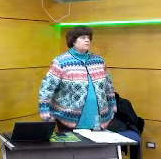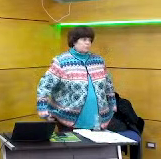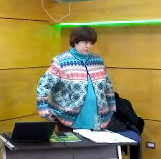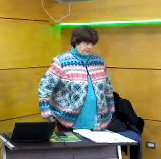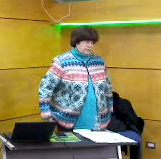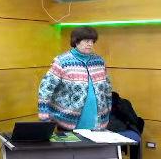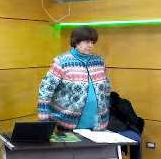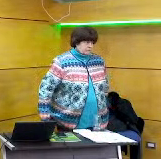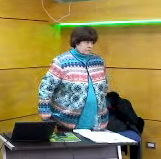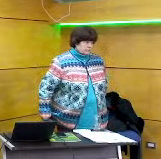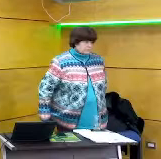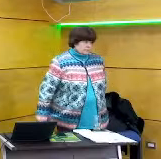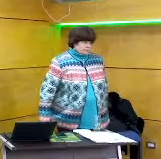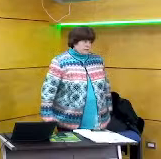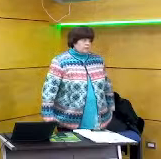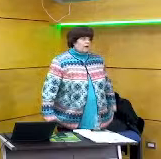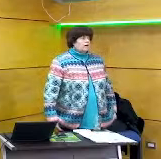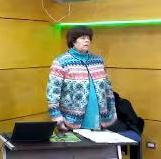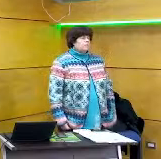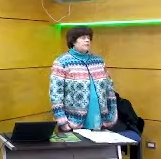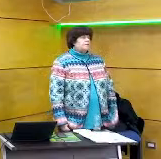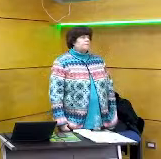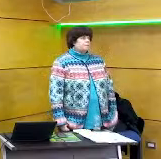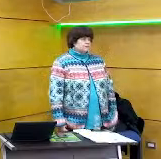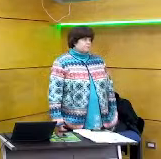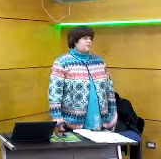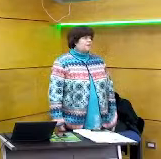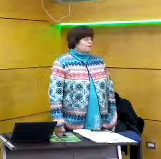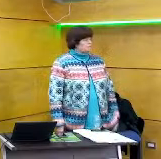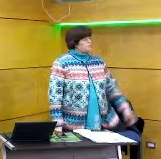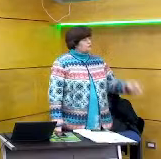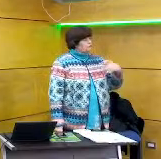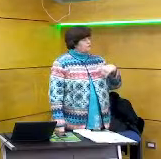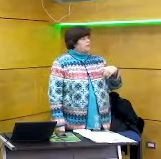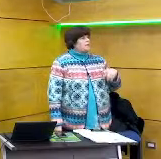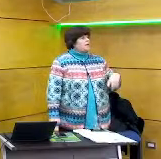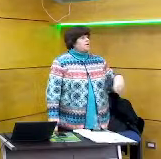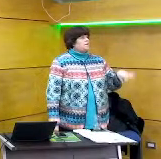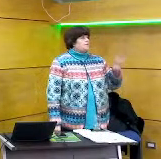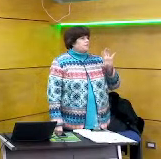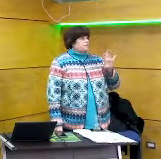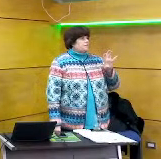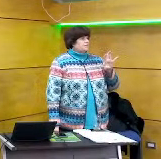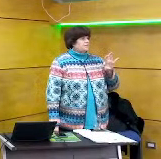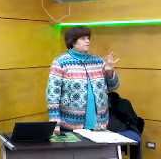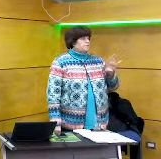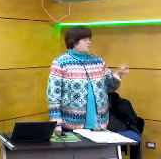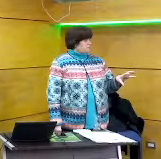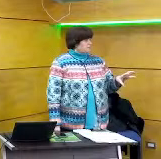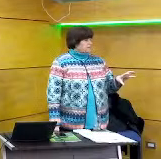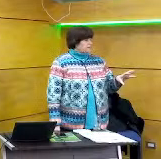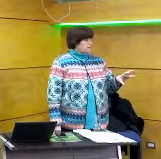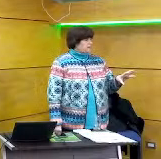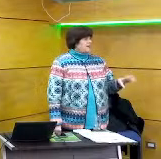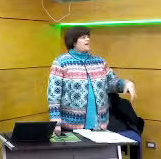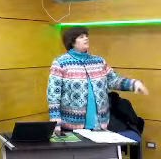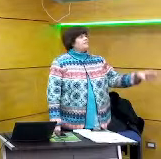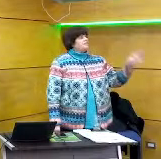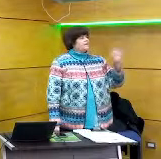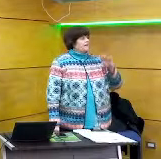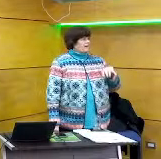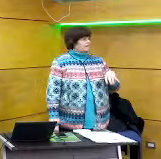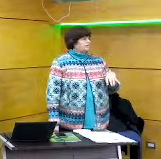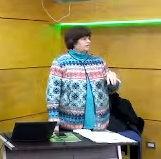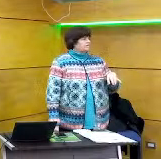topic is always given. In the public speaking competition, the theme is given,